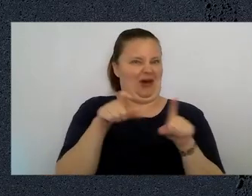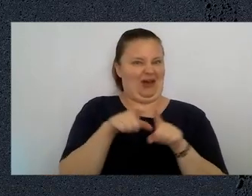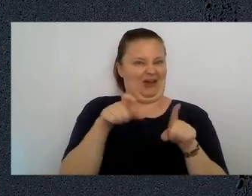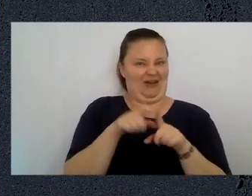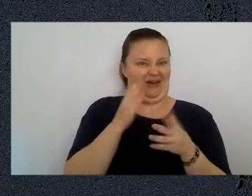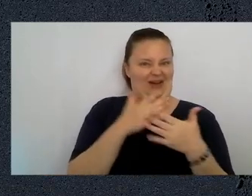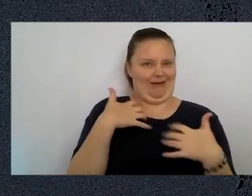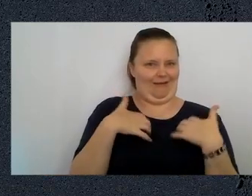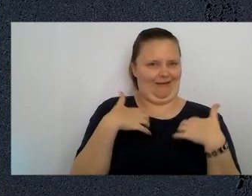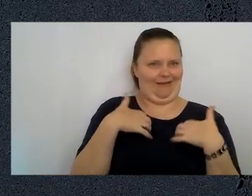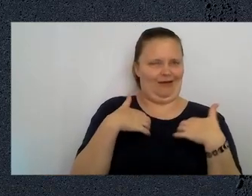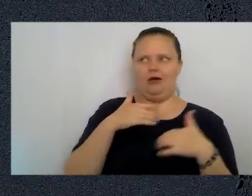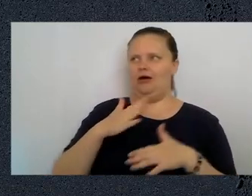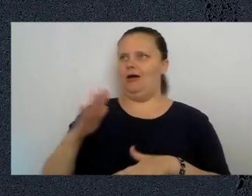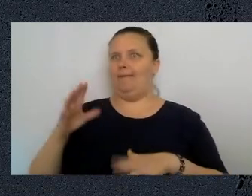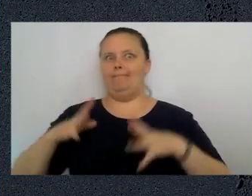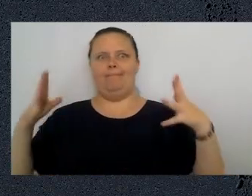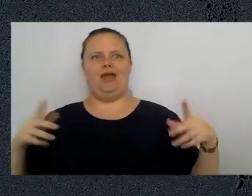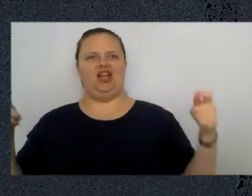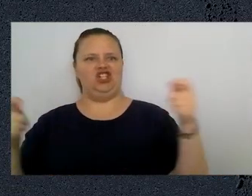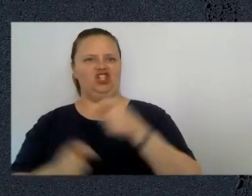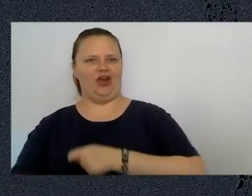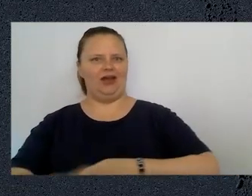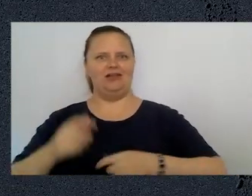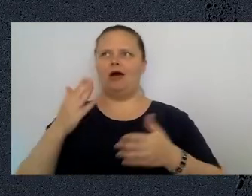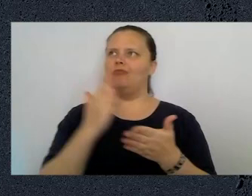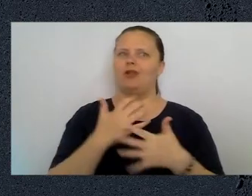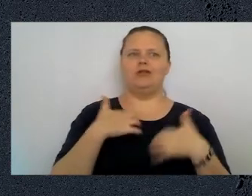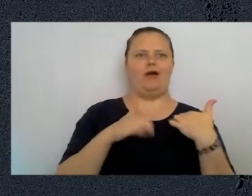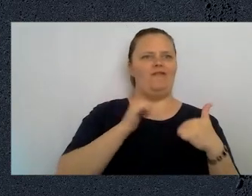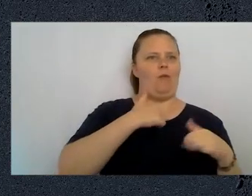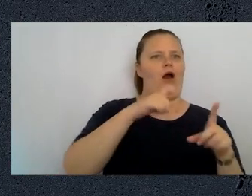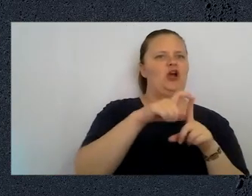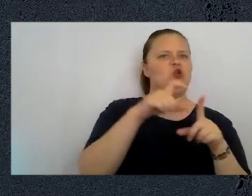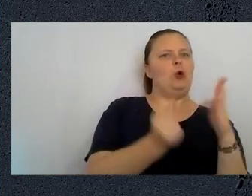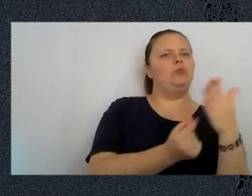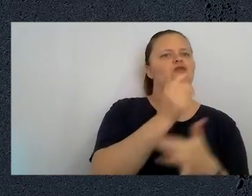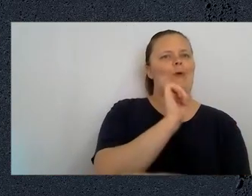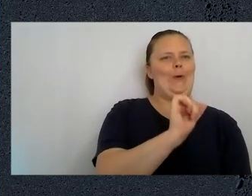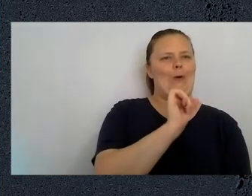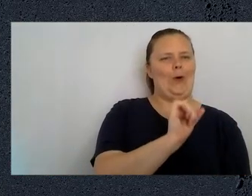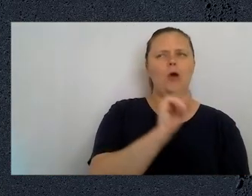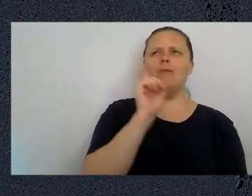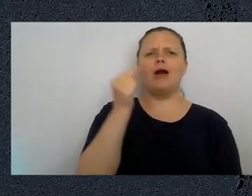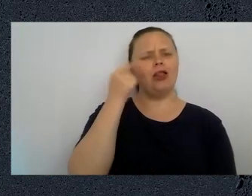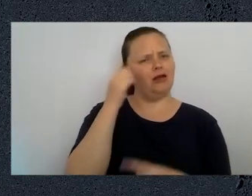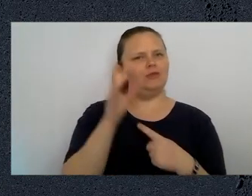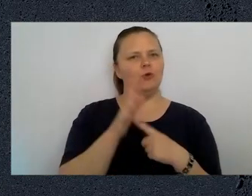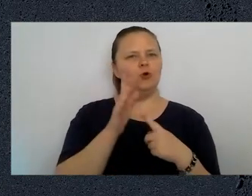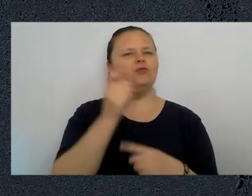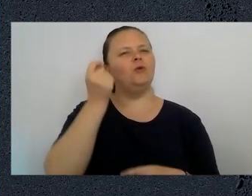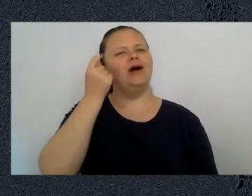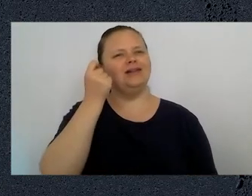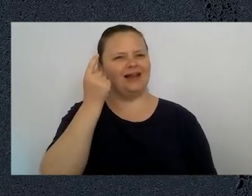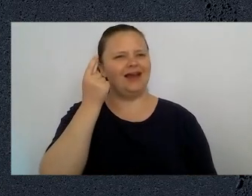There's major change happening in Australia now. I love the opportunities that lie ahead for her as well. But I think it's important to understand that, you know,